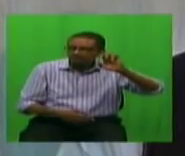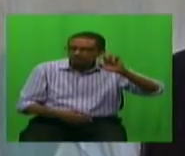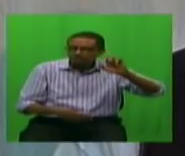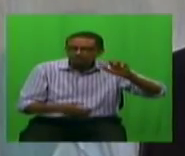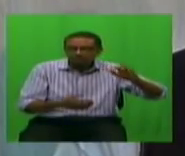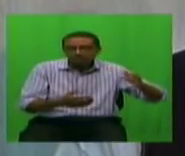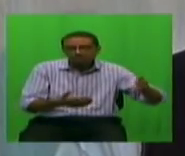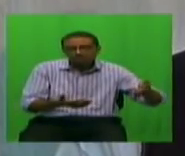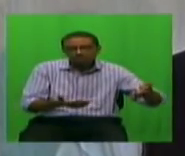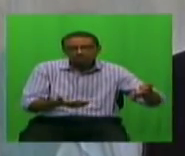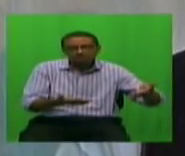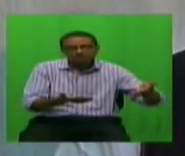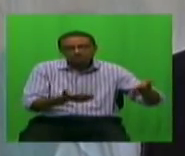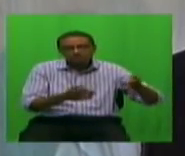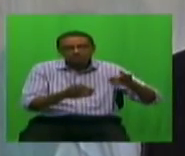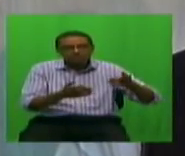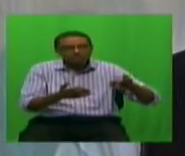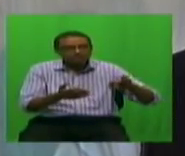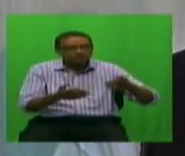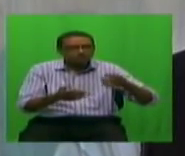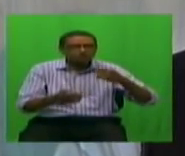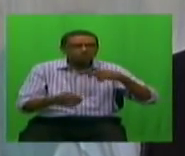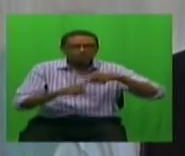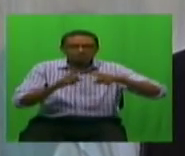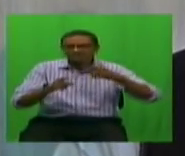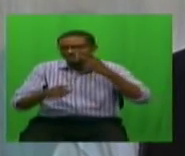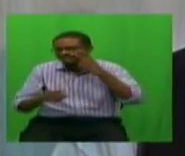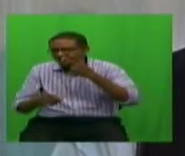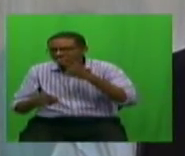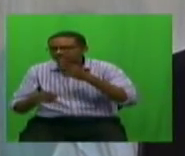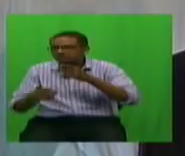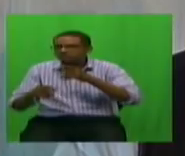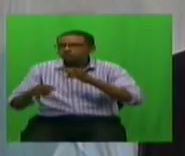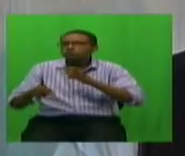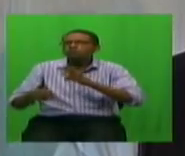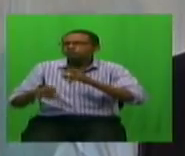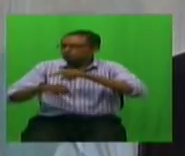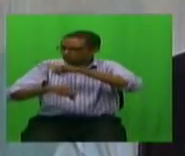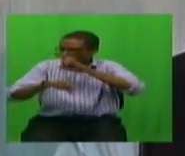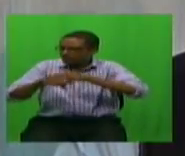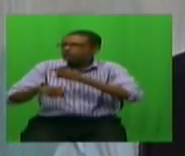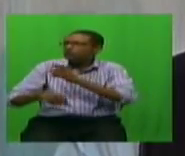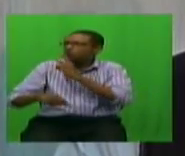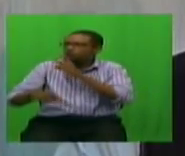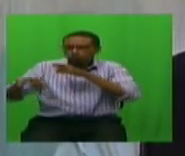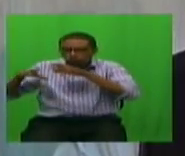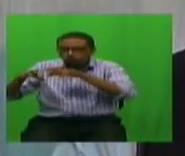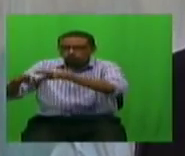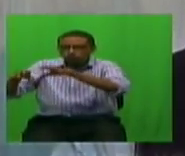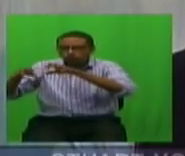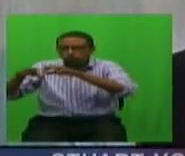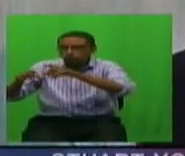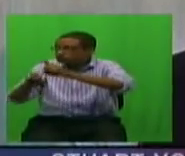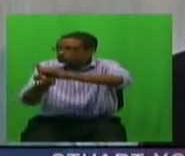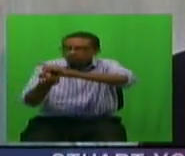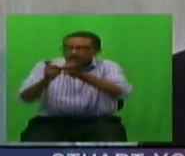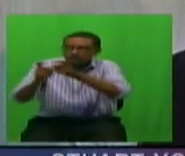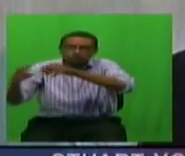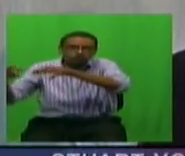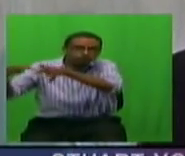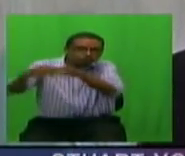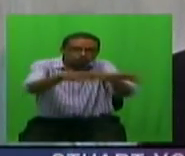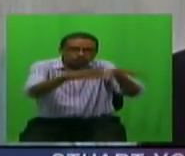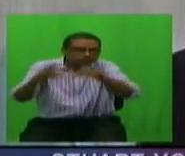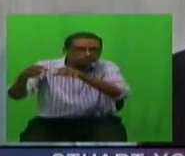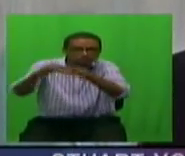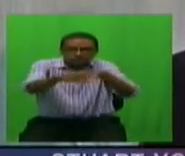that there has been some diversion of the normal water course. And when you have that amount of water coming down, a retention pond,